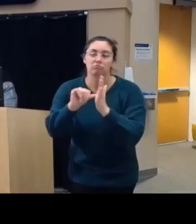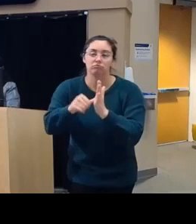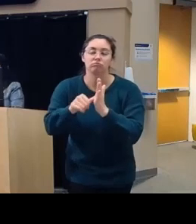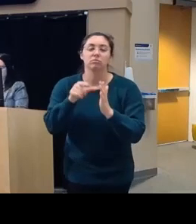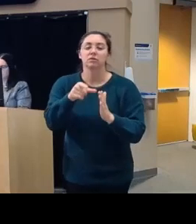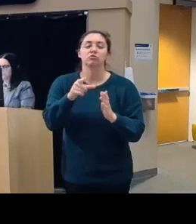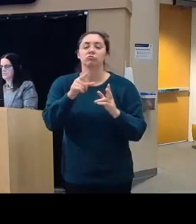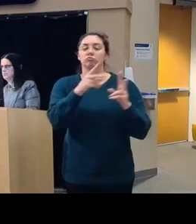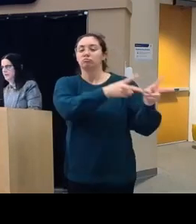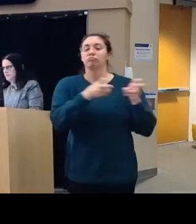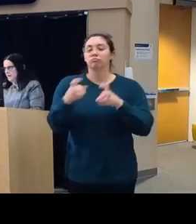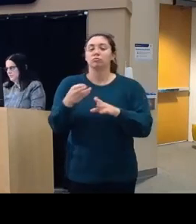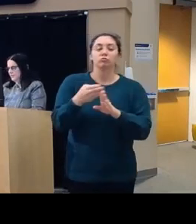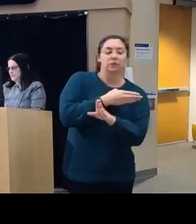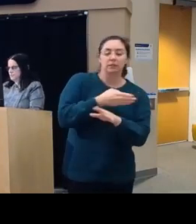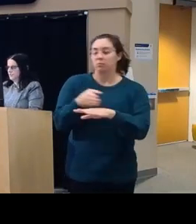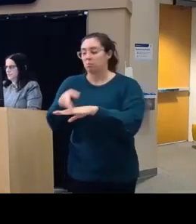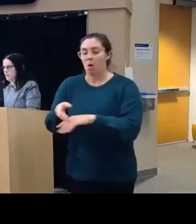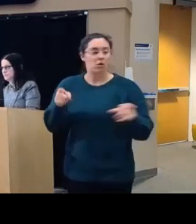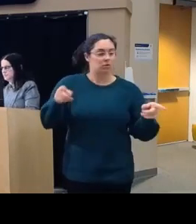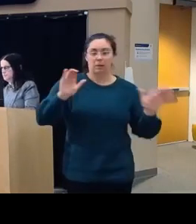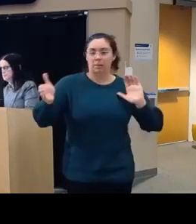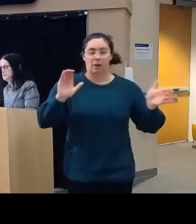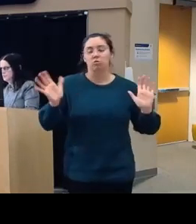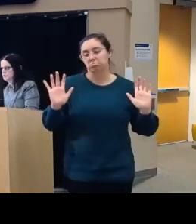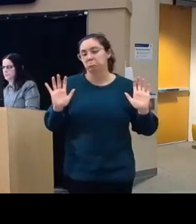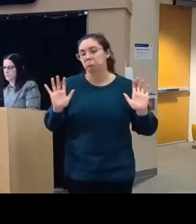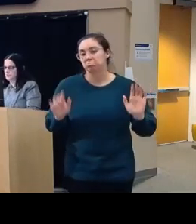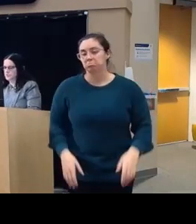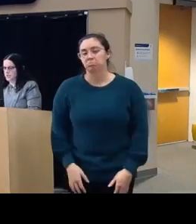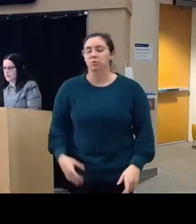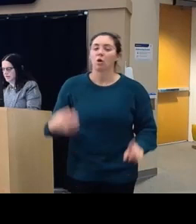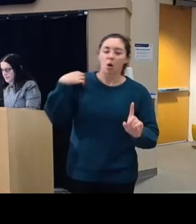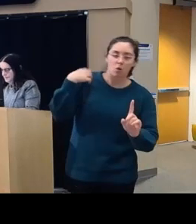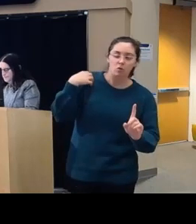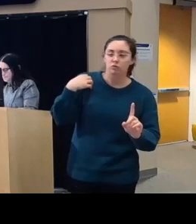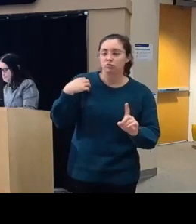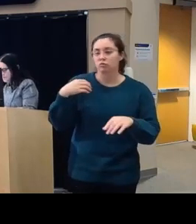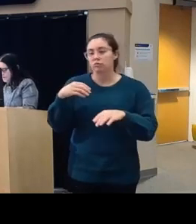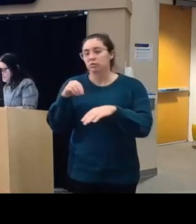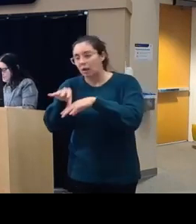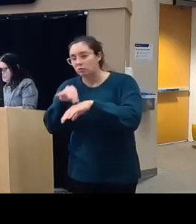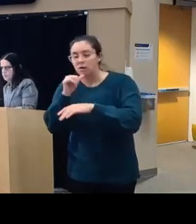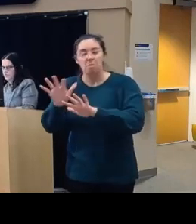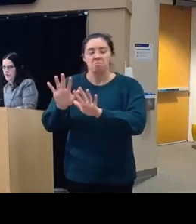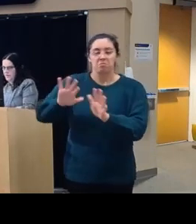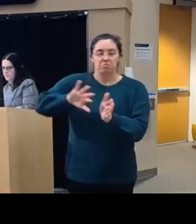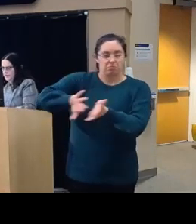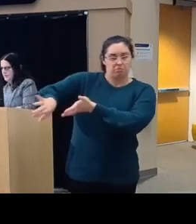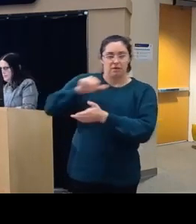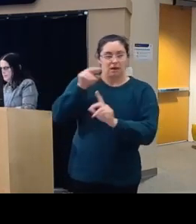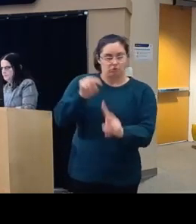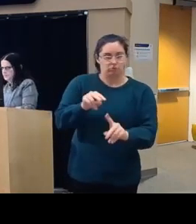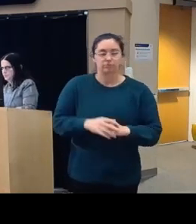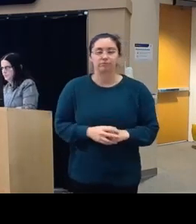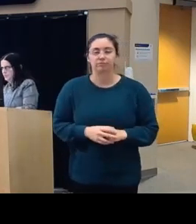just kind of taking pre-post into account, not looking at the 2 different arms, performance coaching and not. So we were very